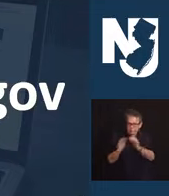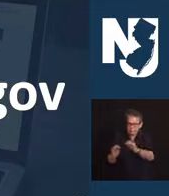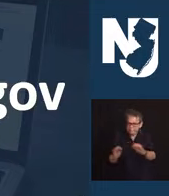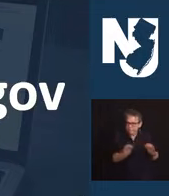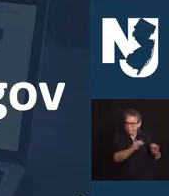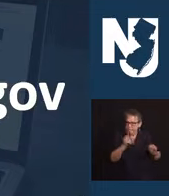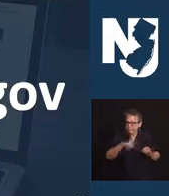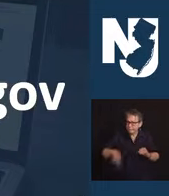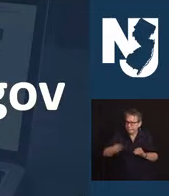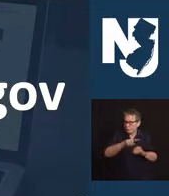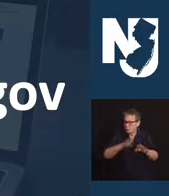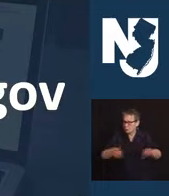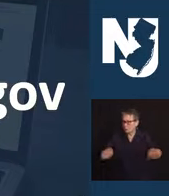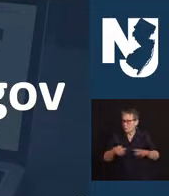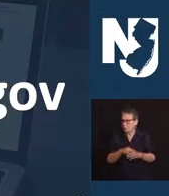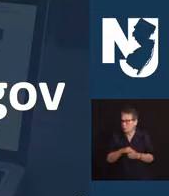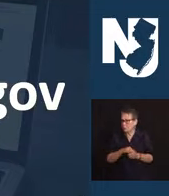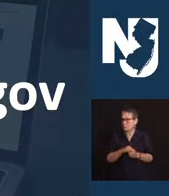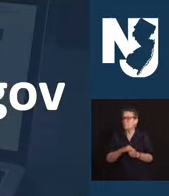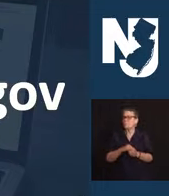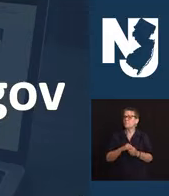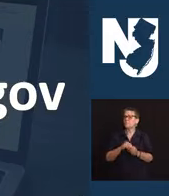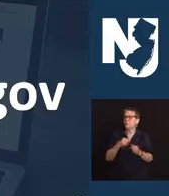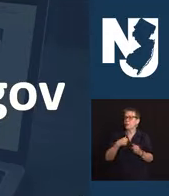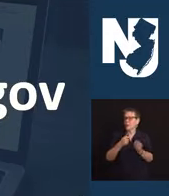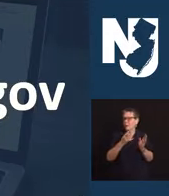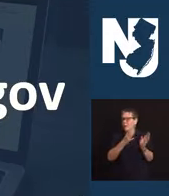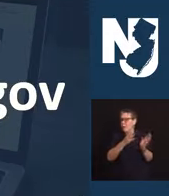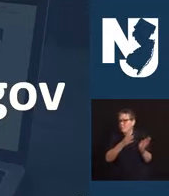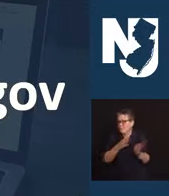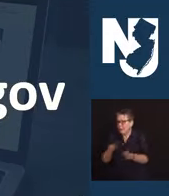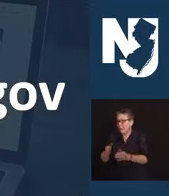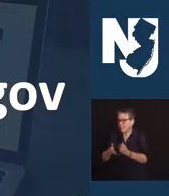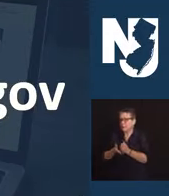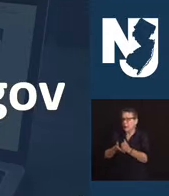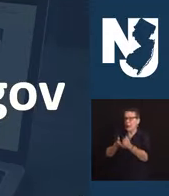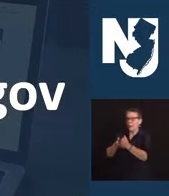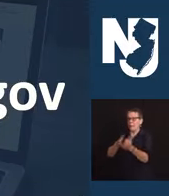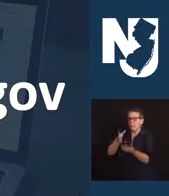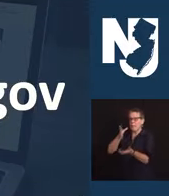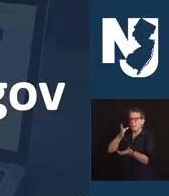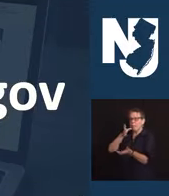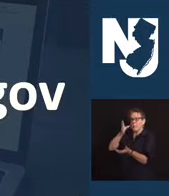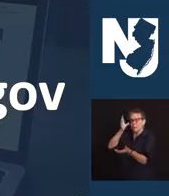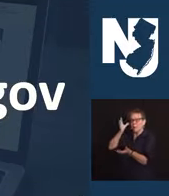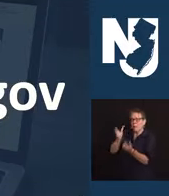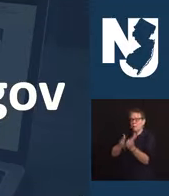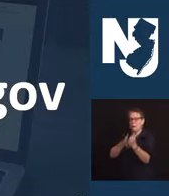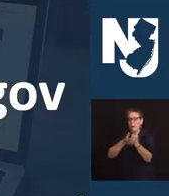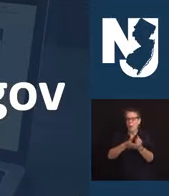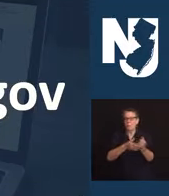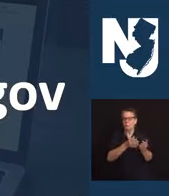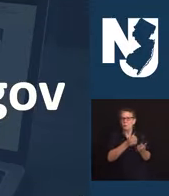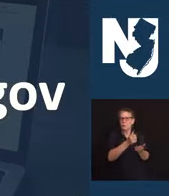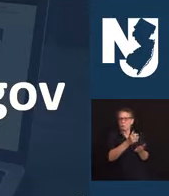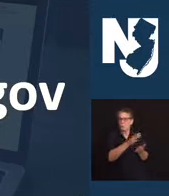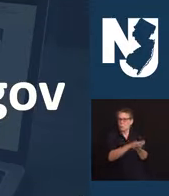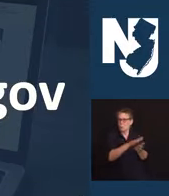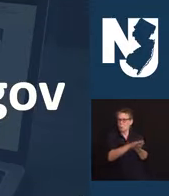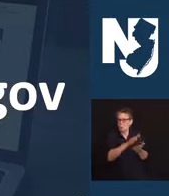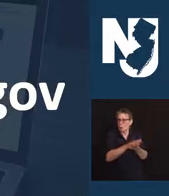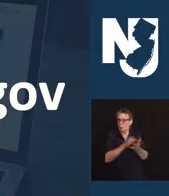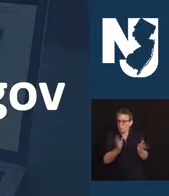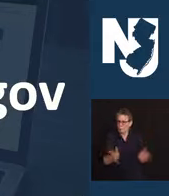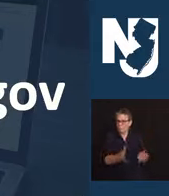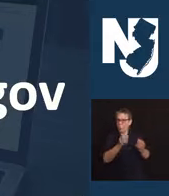and guardians and practitioners are being finalized by Judy and her team at the Department of Health, and we anticipate being able